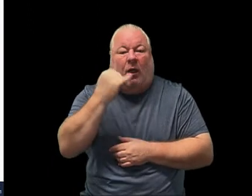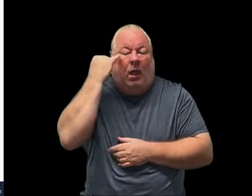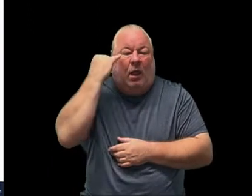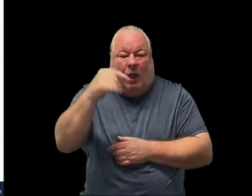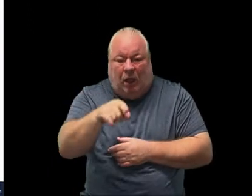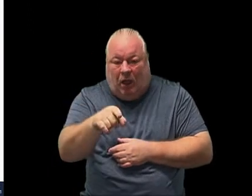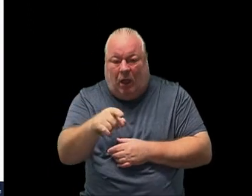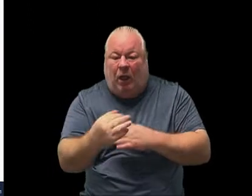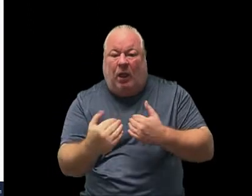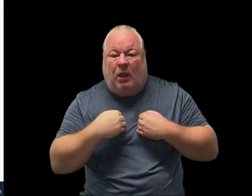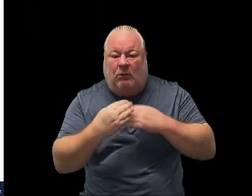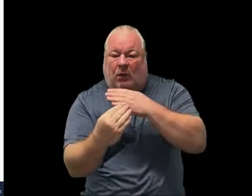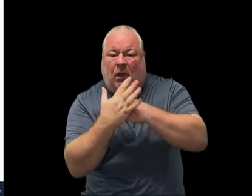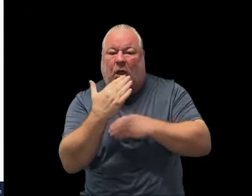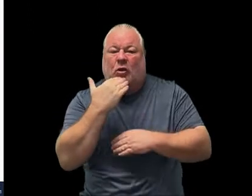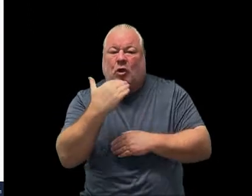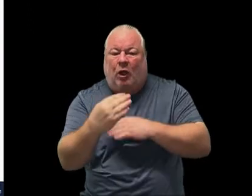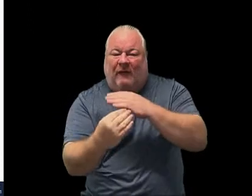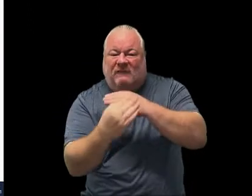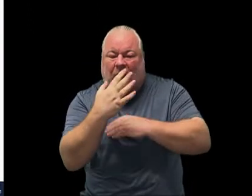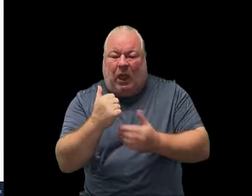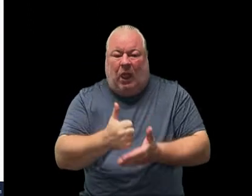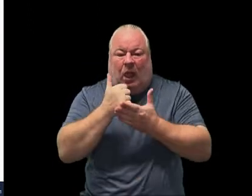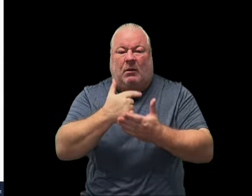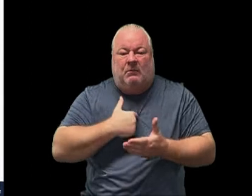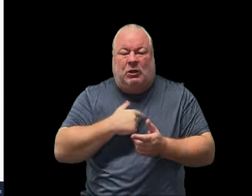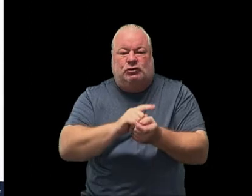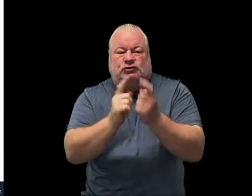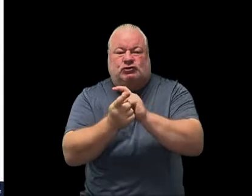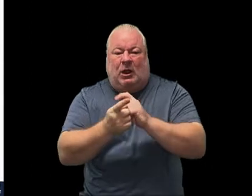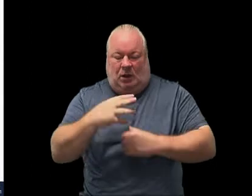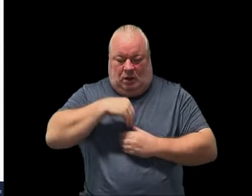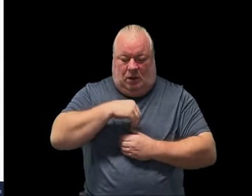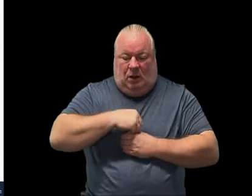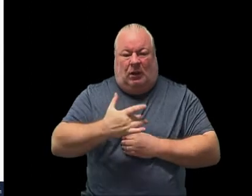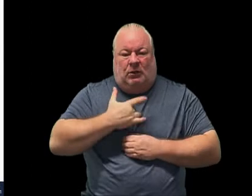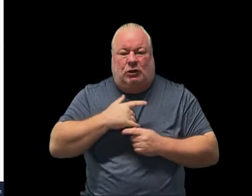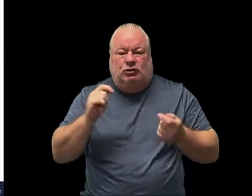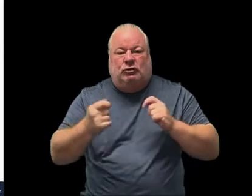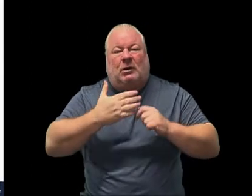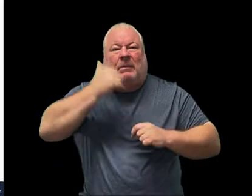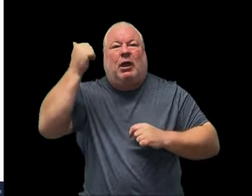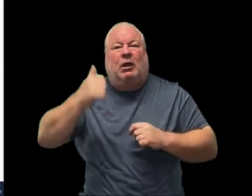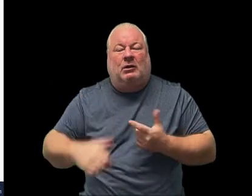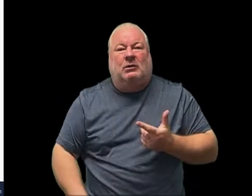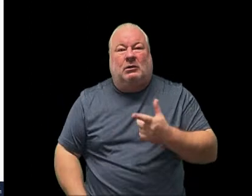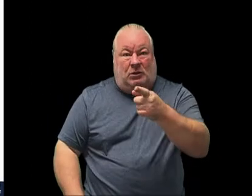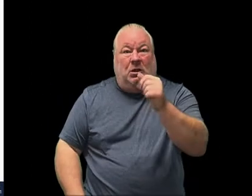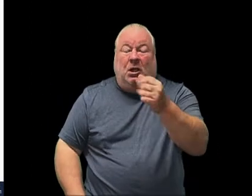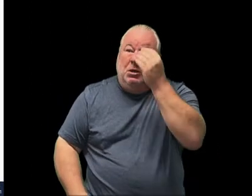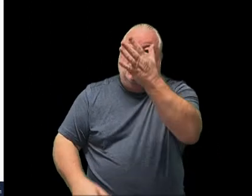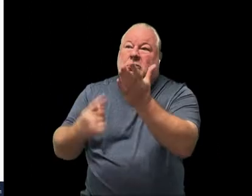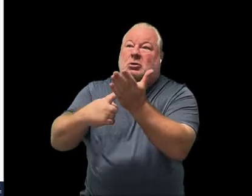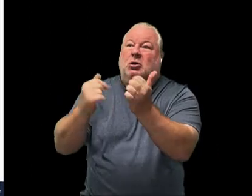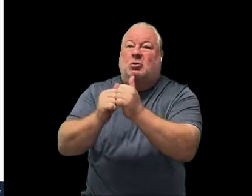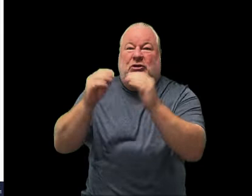your teacher know if any of those ideas sound like something that you need. Our